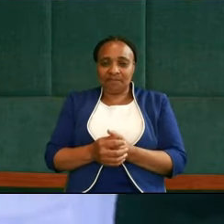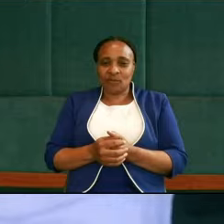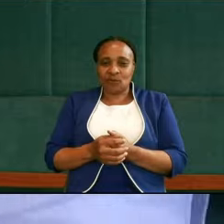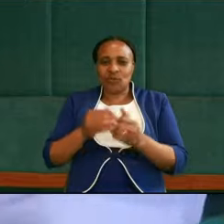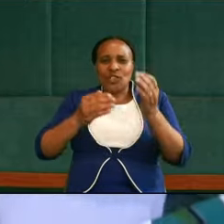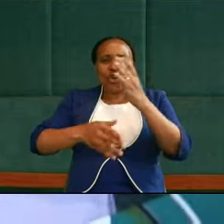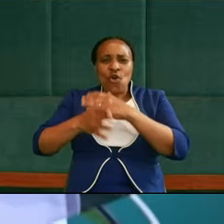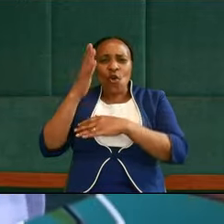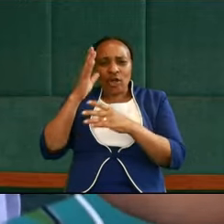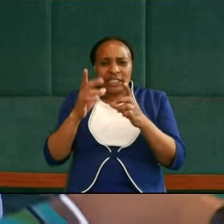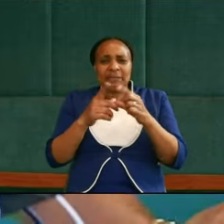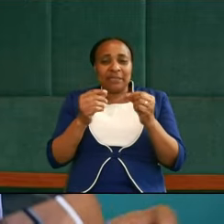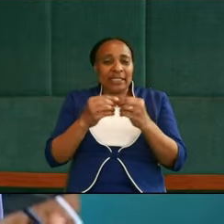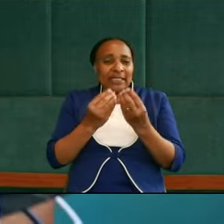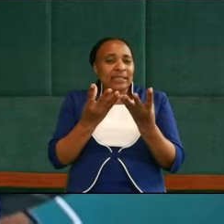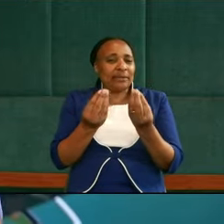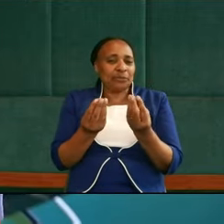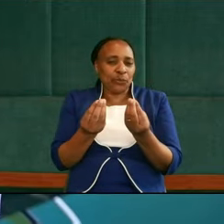God's message is simple.